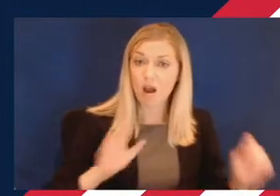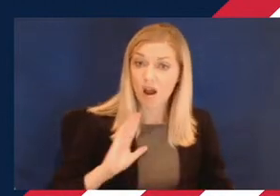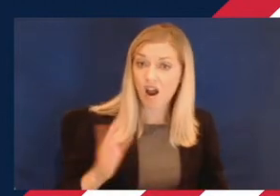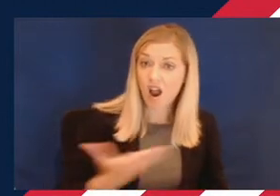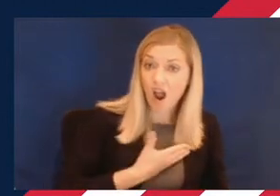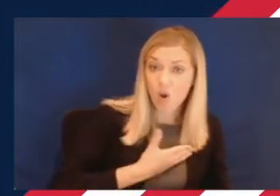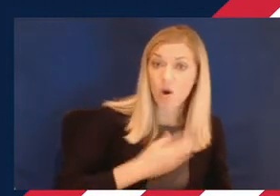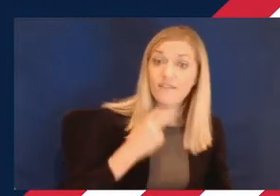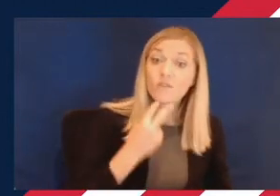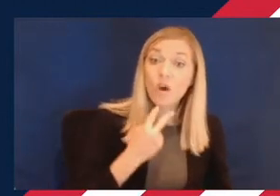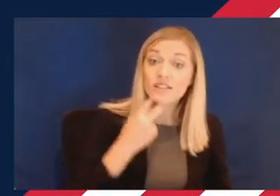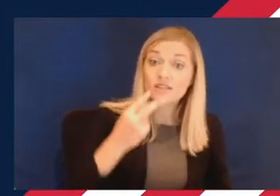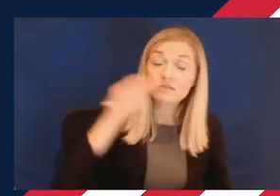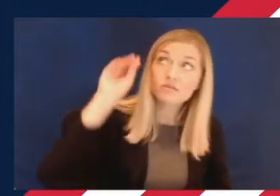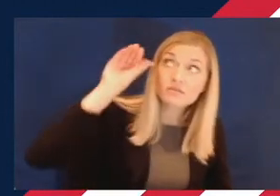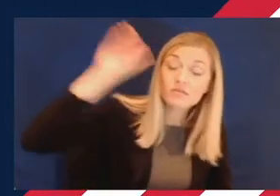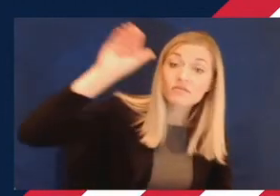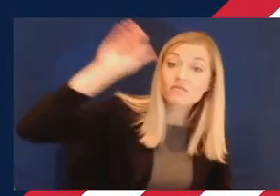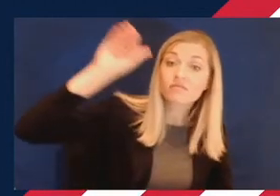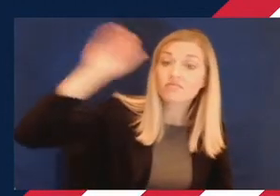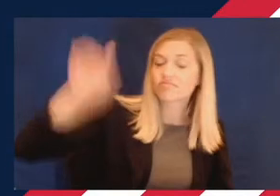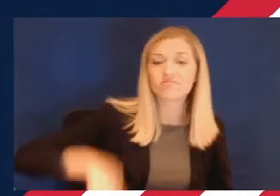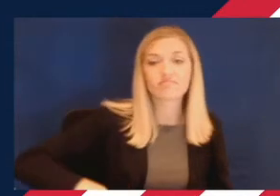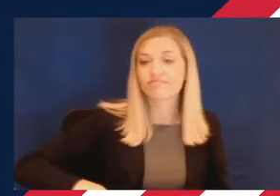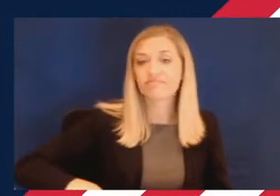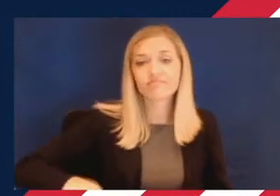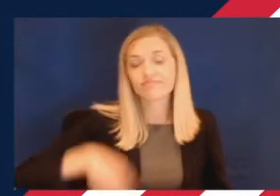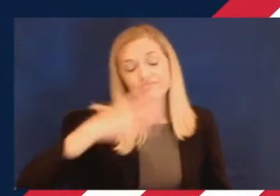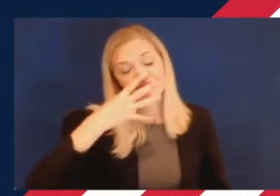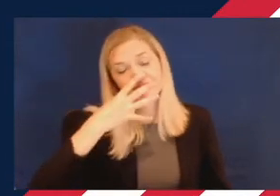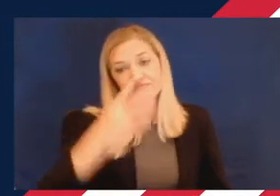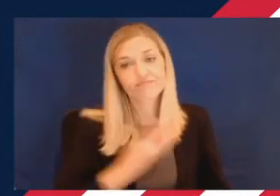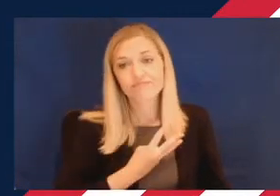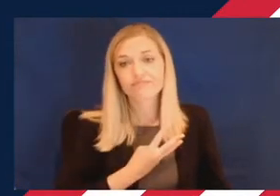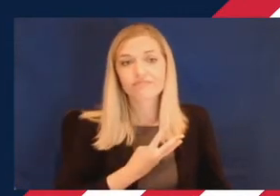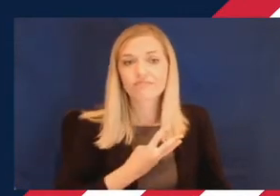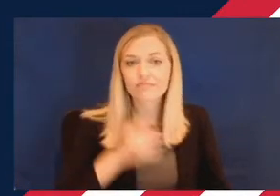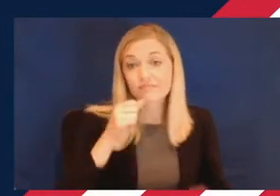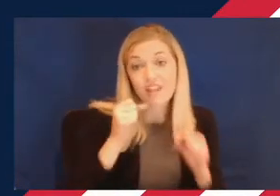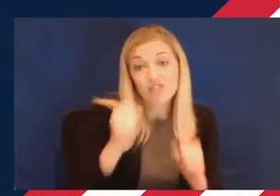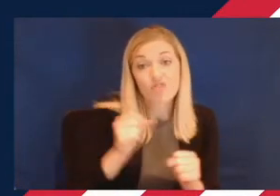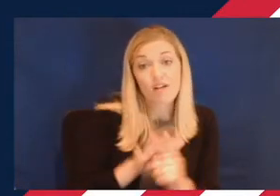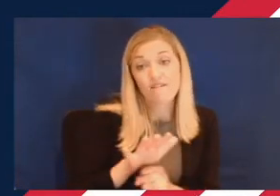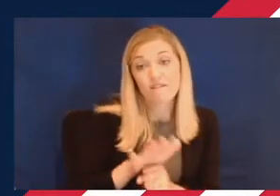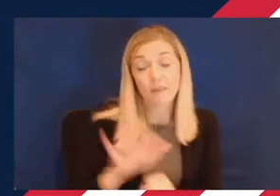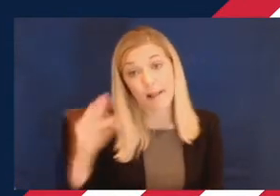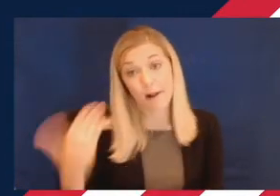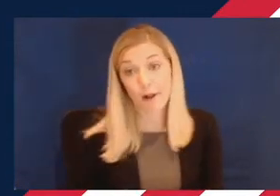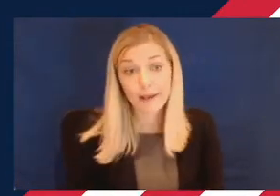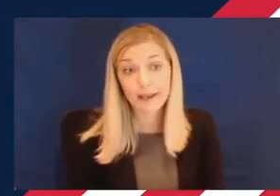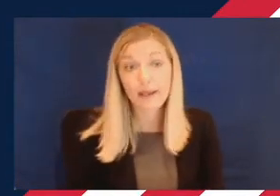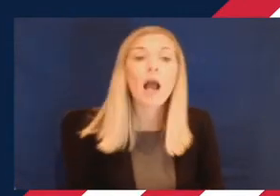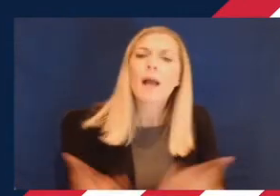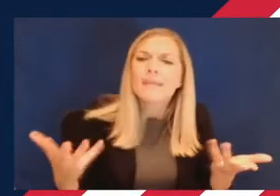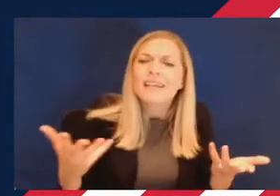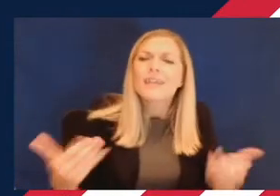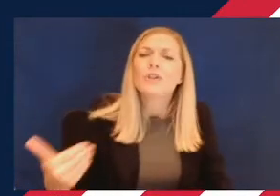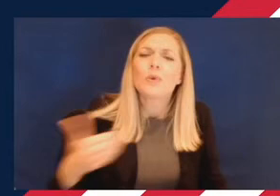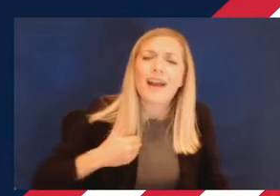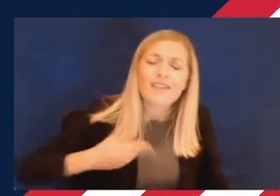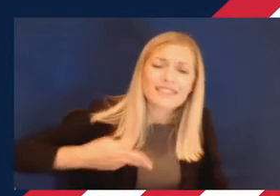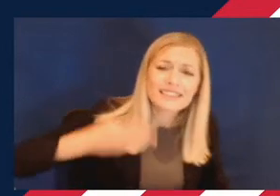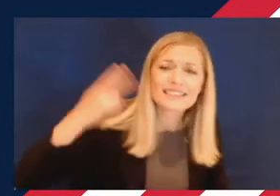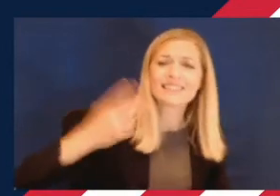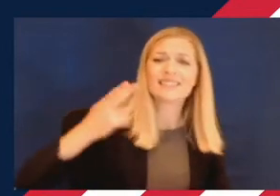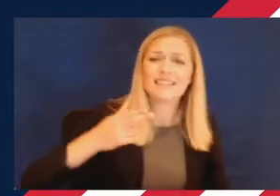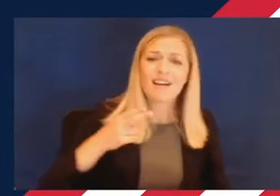is not strong enough, you know. Apparently, you know, you got an archaic restaurant that is